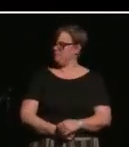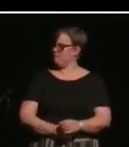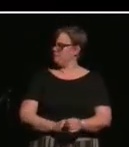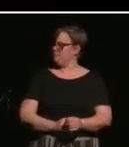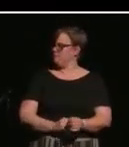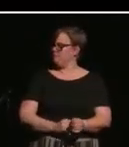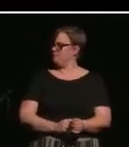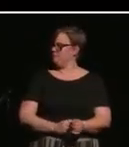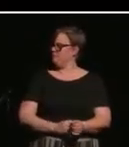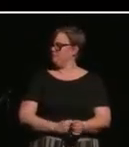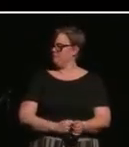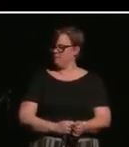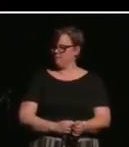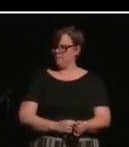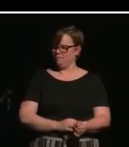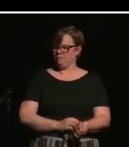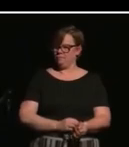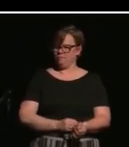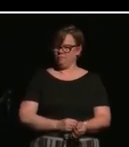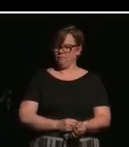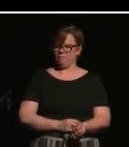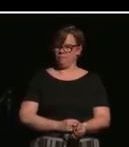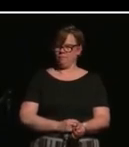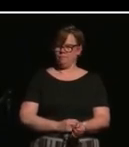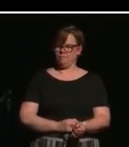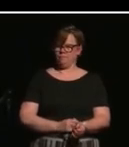We would like to introduce you to Janis Ian.